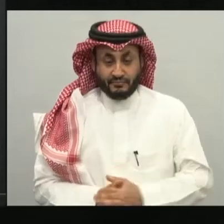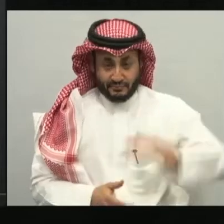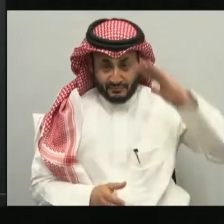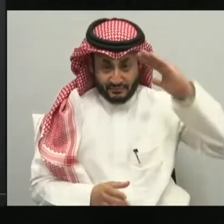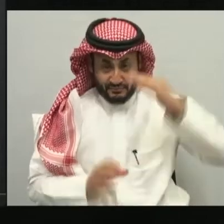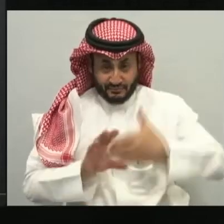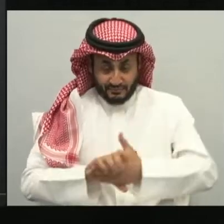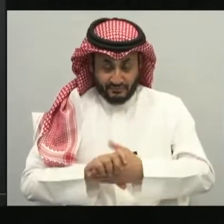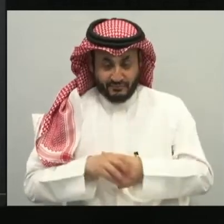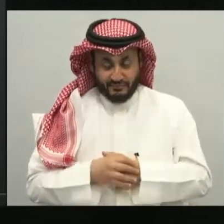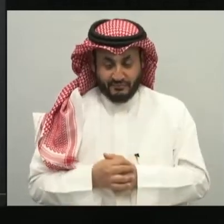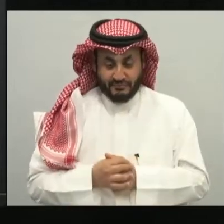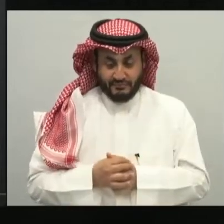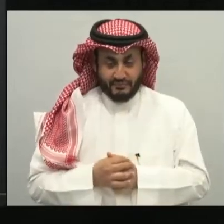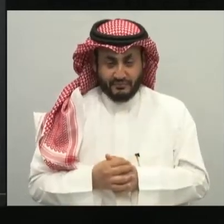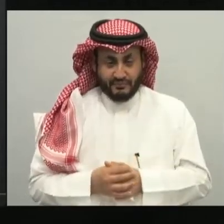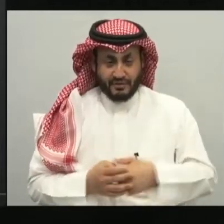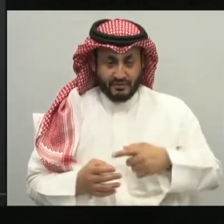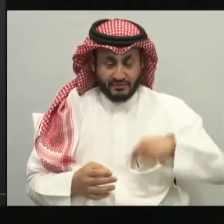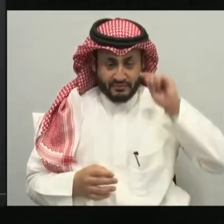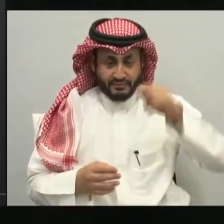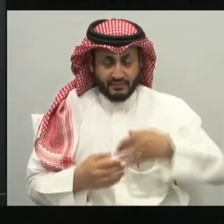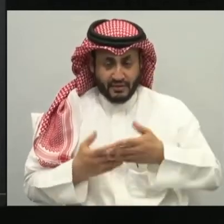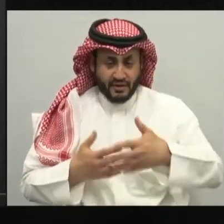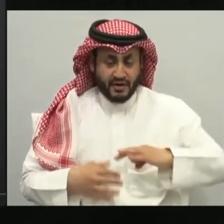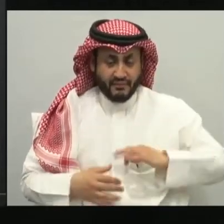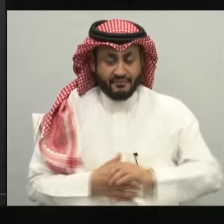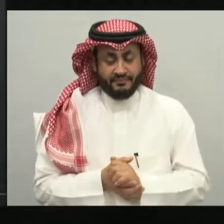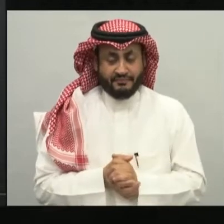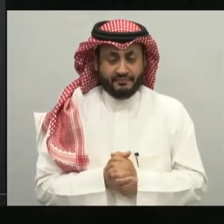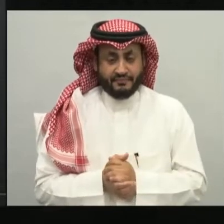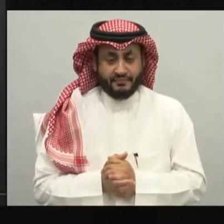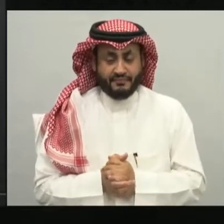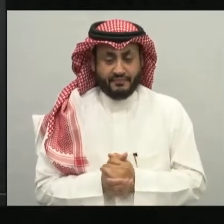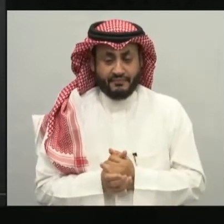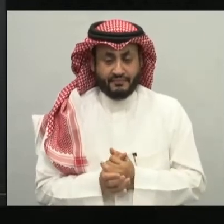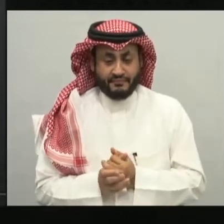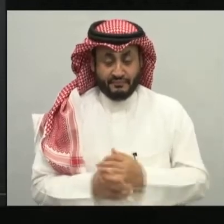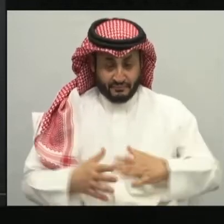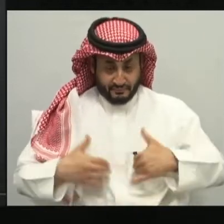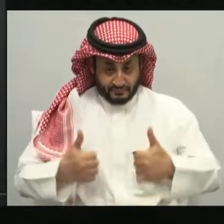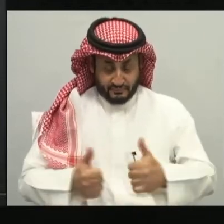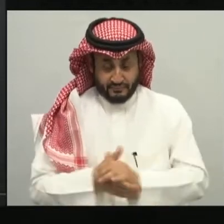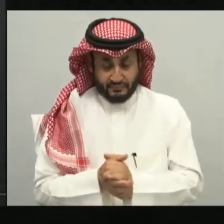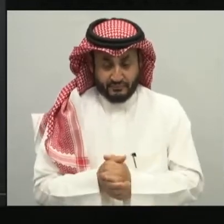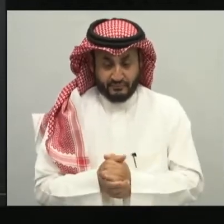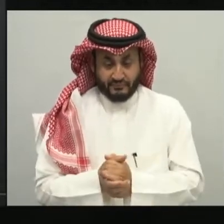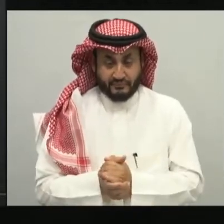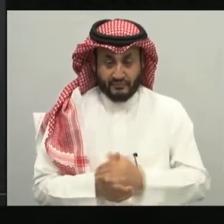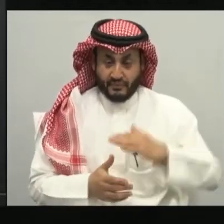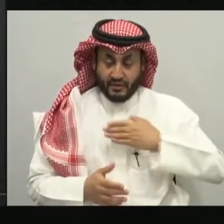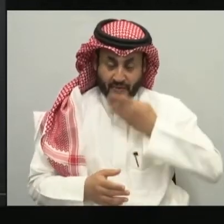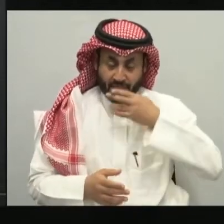Assalamu alaikum wa rahmatullahi wa barakatuh. Bismillah ar-Rahman ar-Rahim. In the name of Allah, the most gracious, the most merciful. How are we doing today?